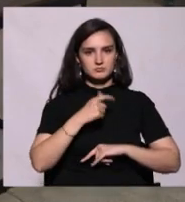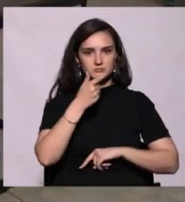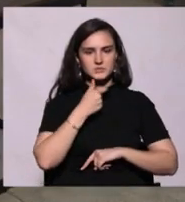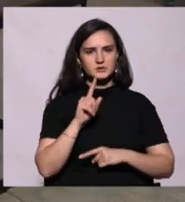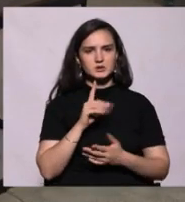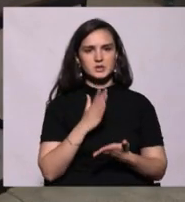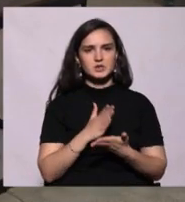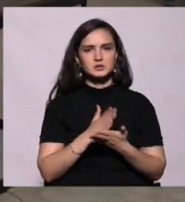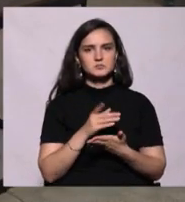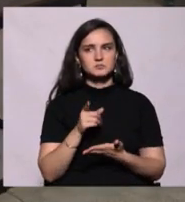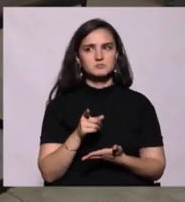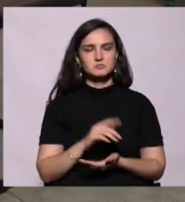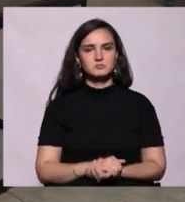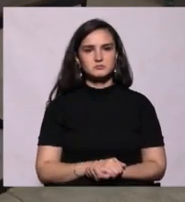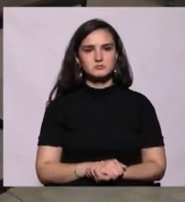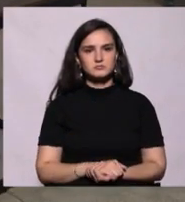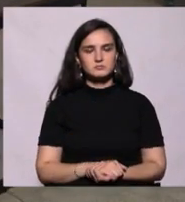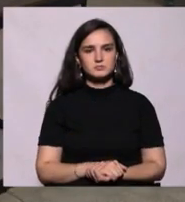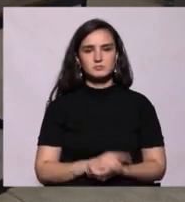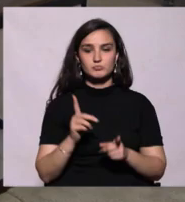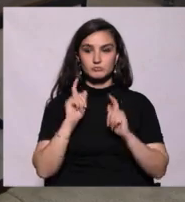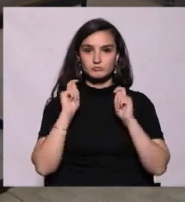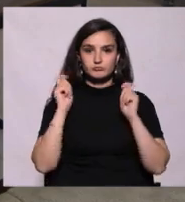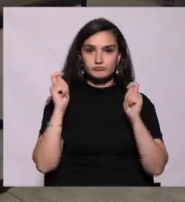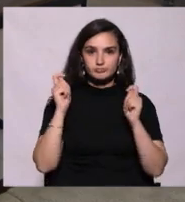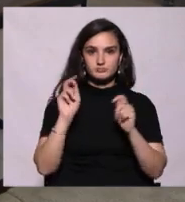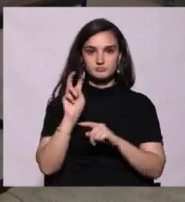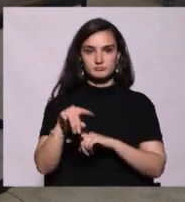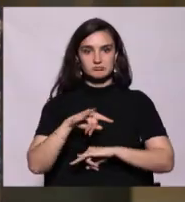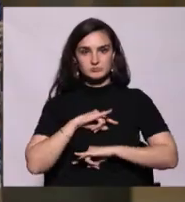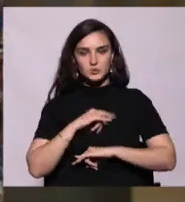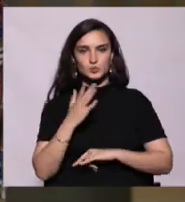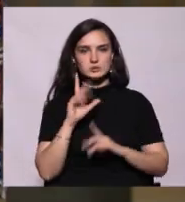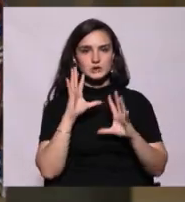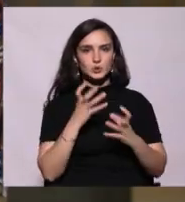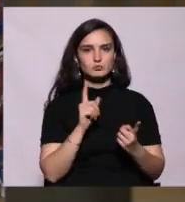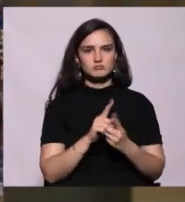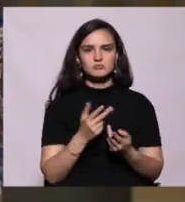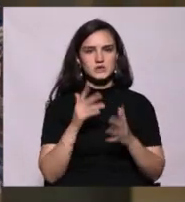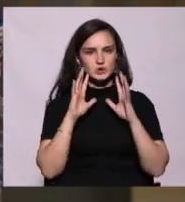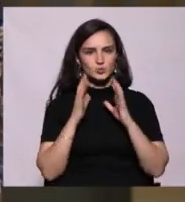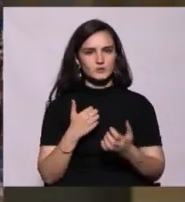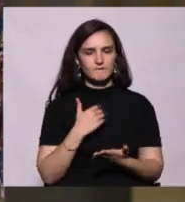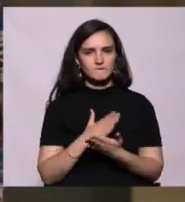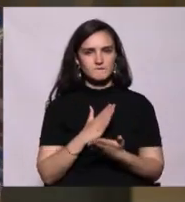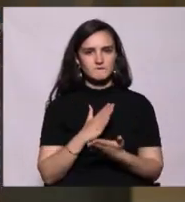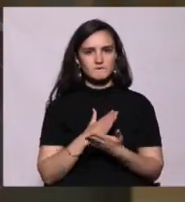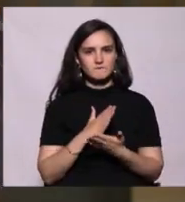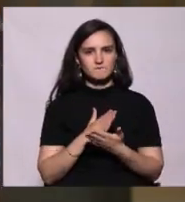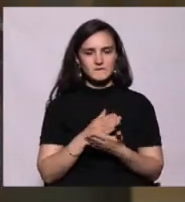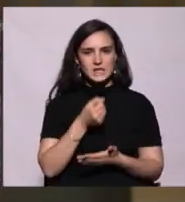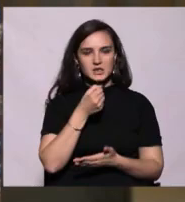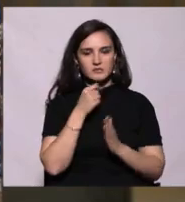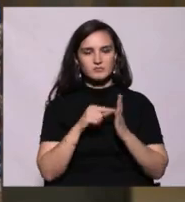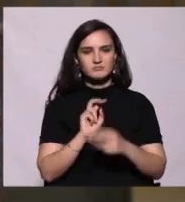What is the occasion? Is it for a party or something serious? It's something more serious. I have an